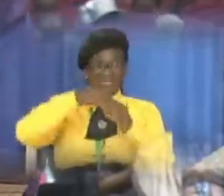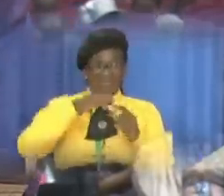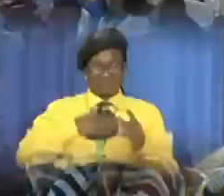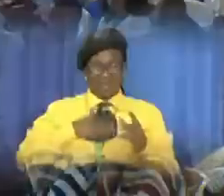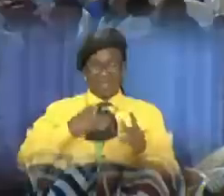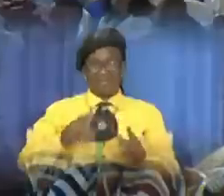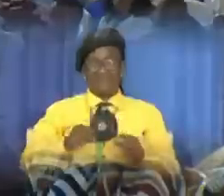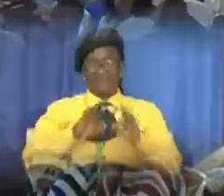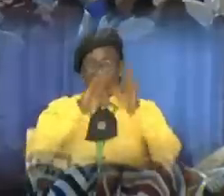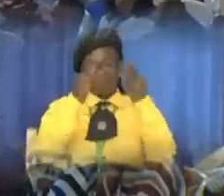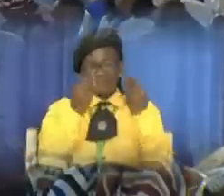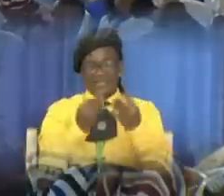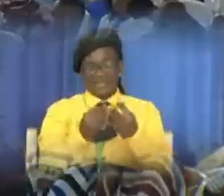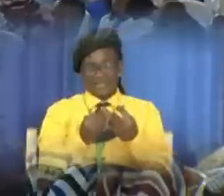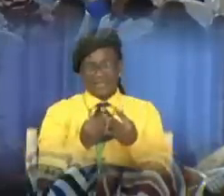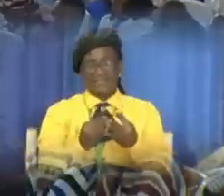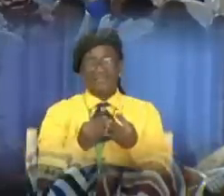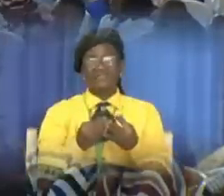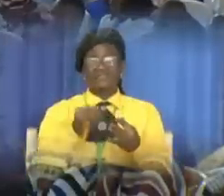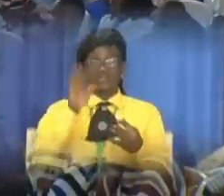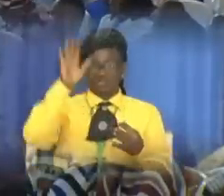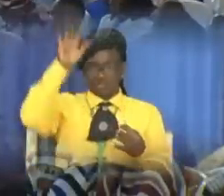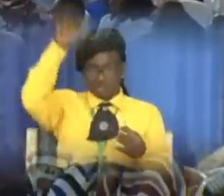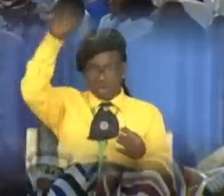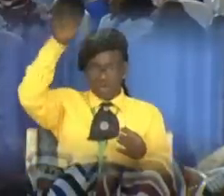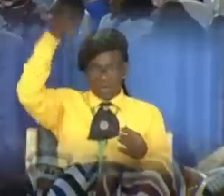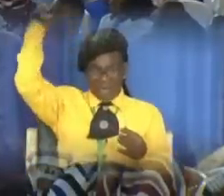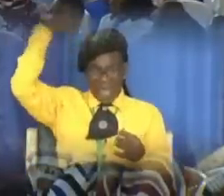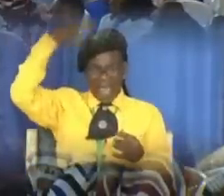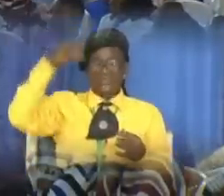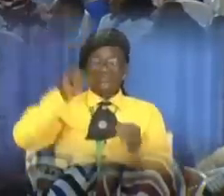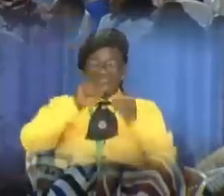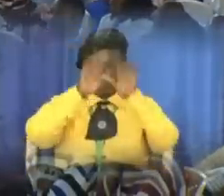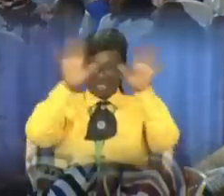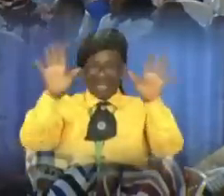go of my daughter.